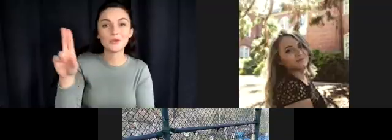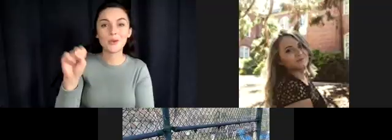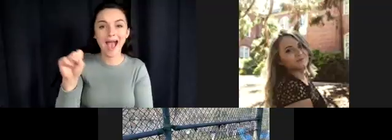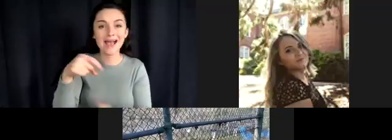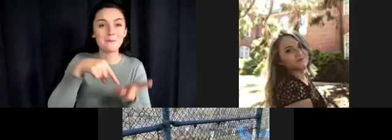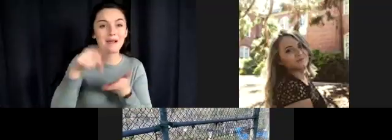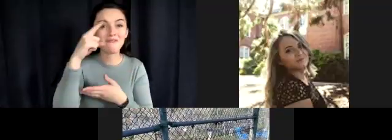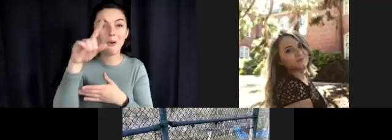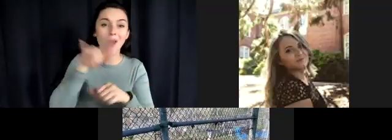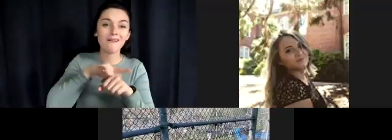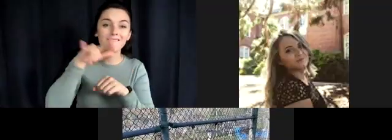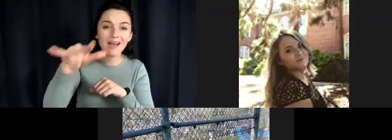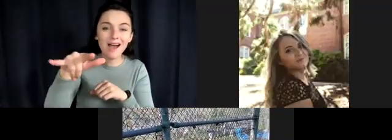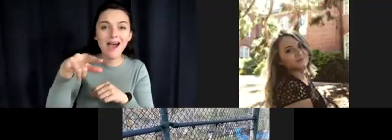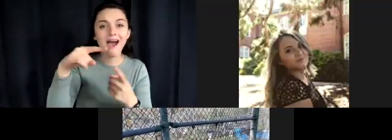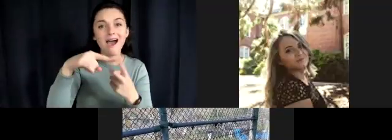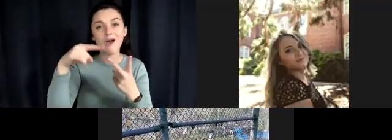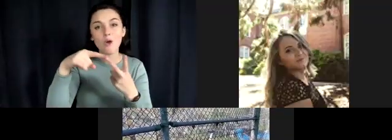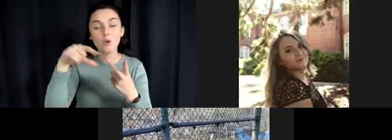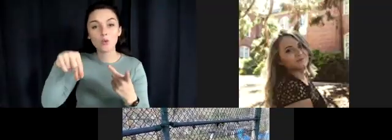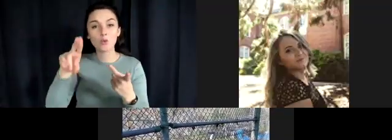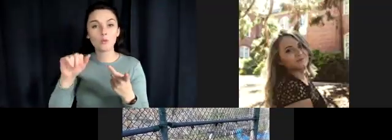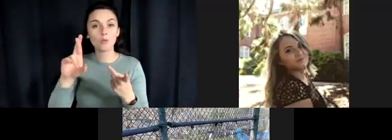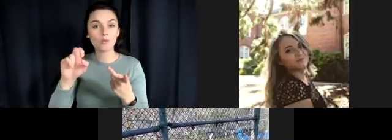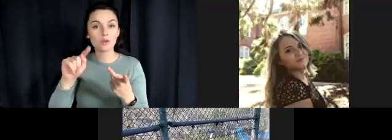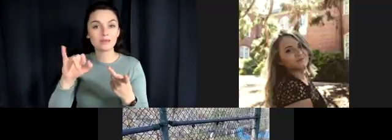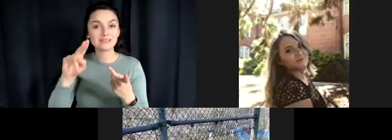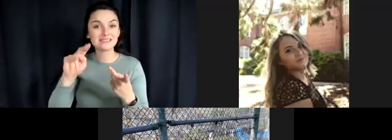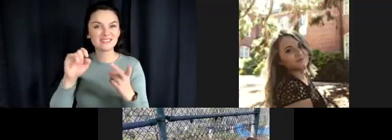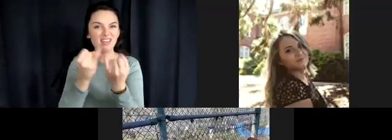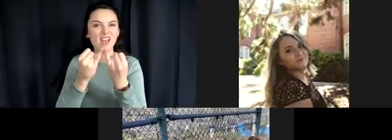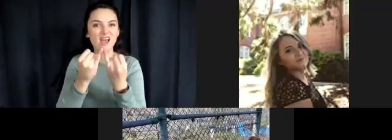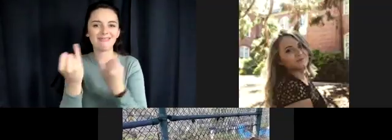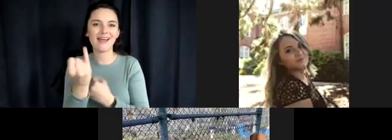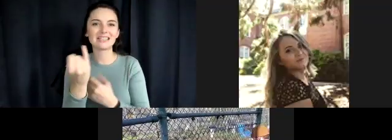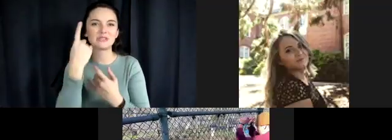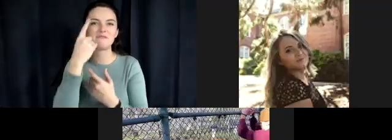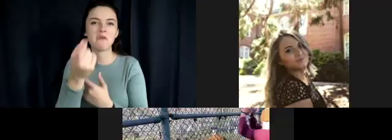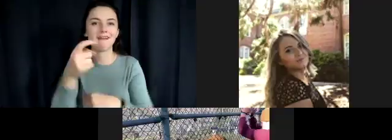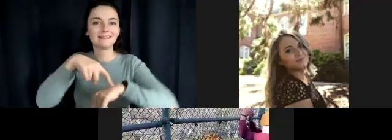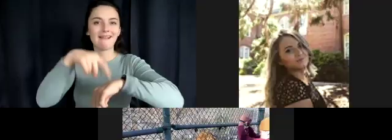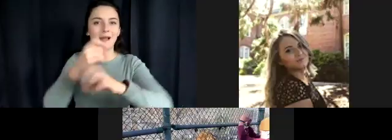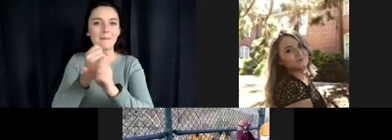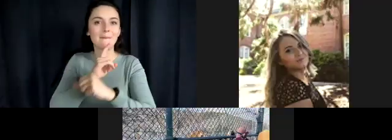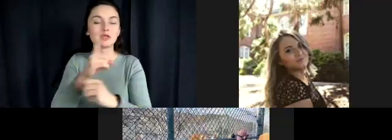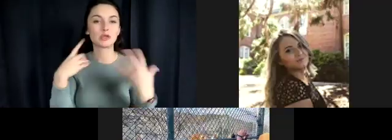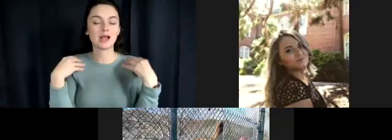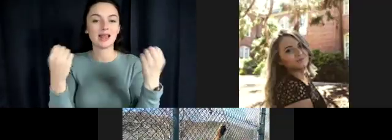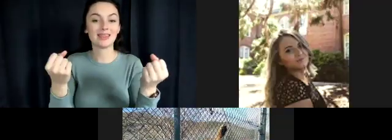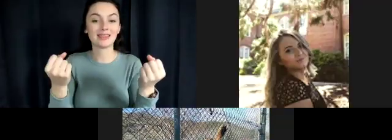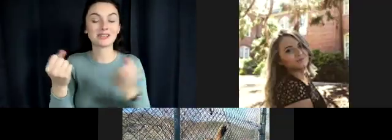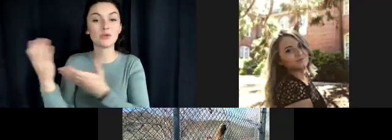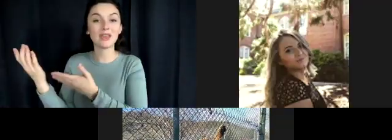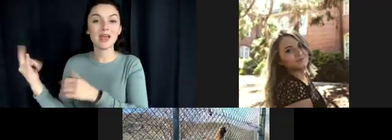really nice of him. And so they started at Denver. Their sister is actually still at Denver. And she